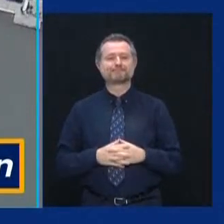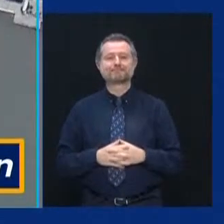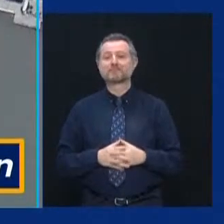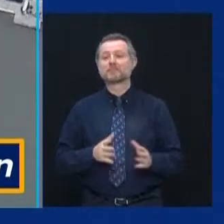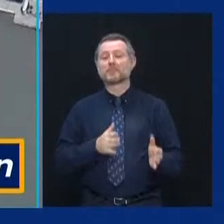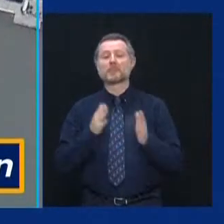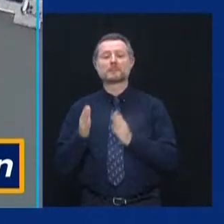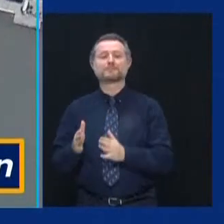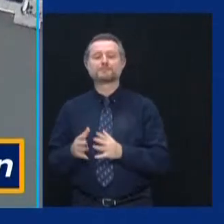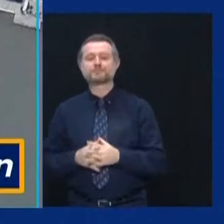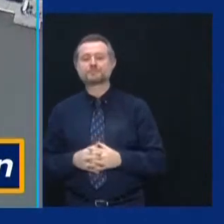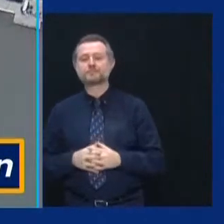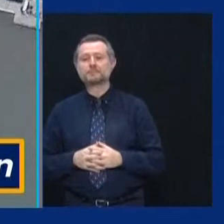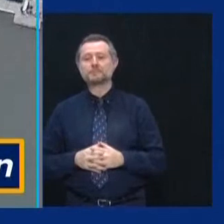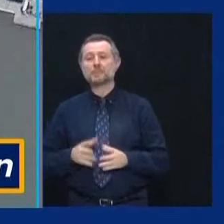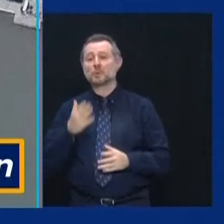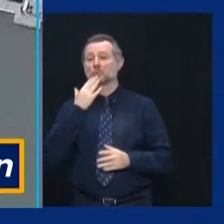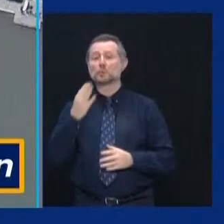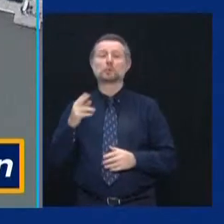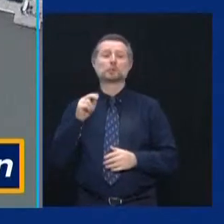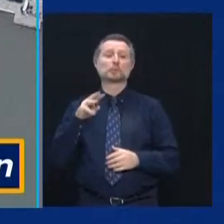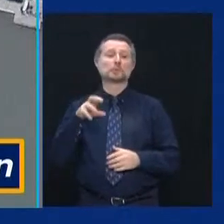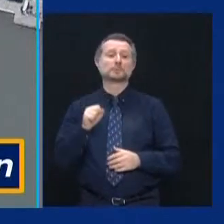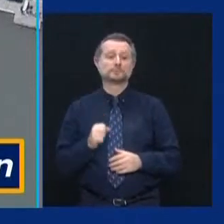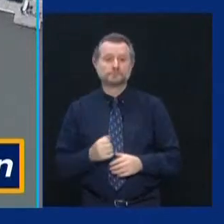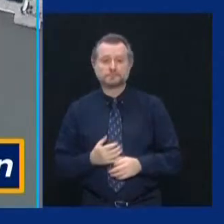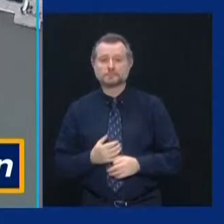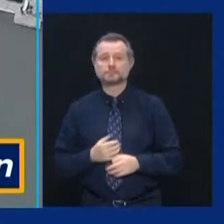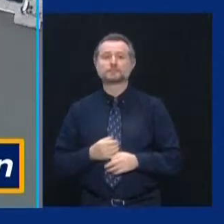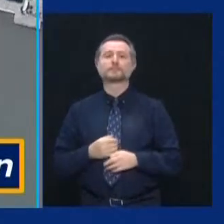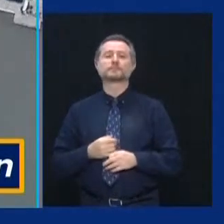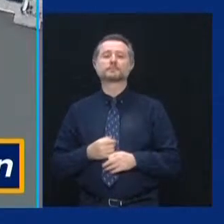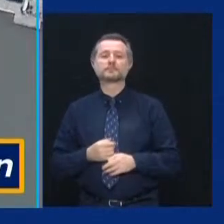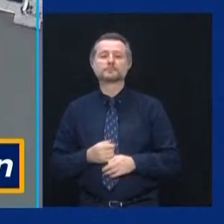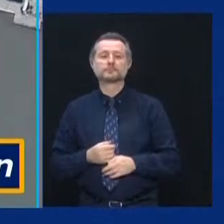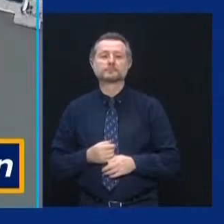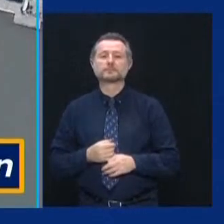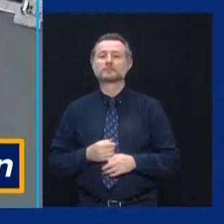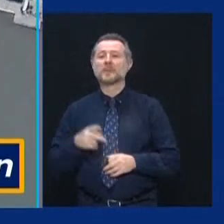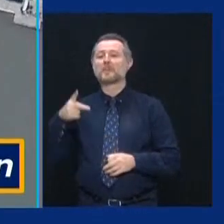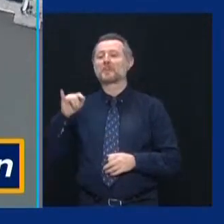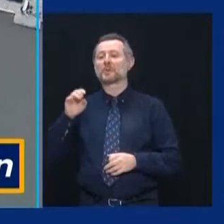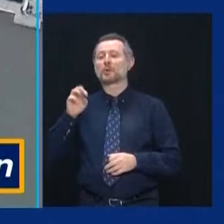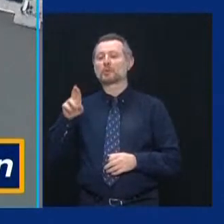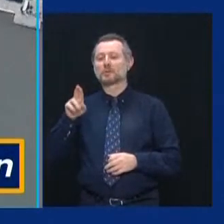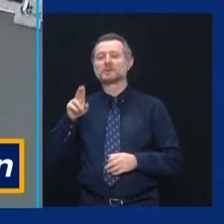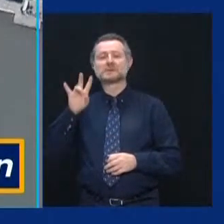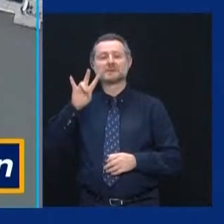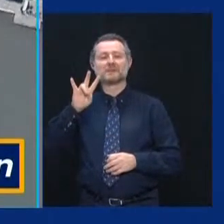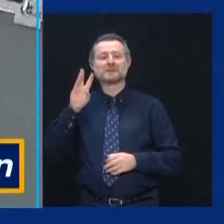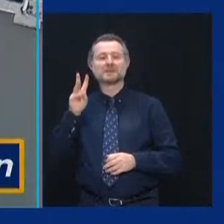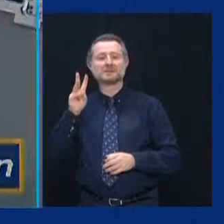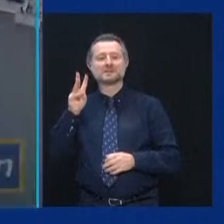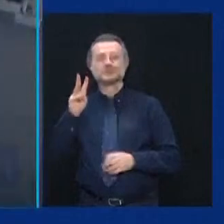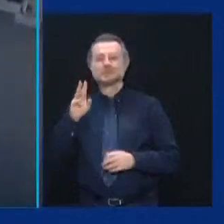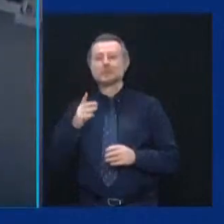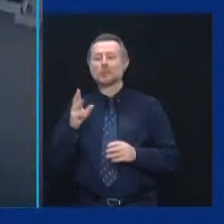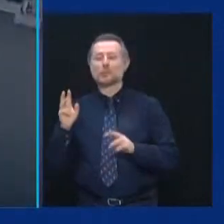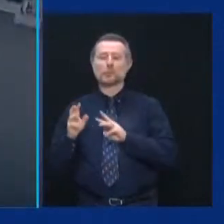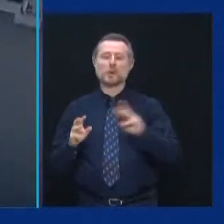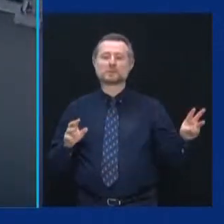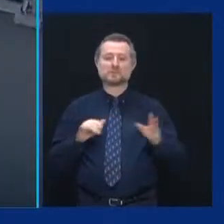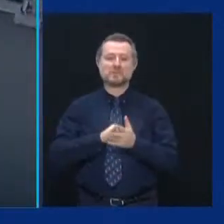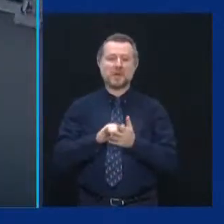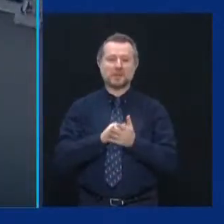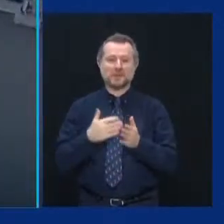then on the good news side of things, Pier 76 on the west side of Manhattan,